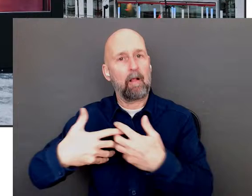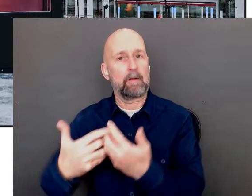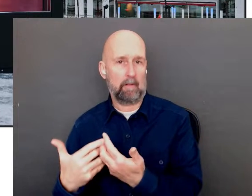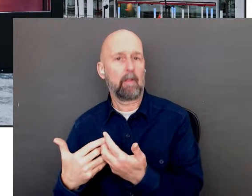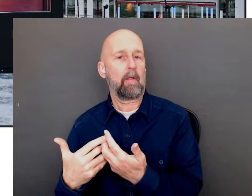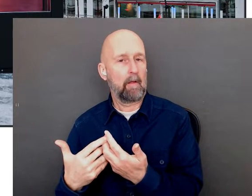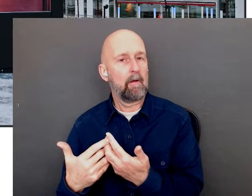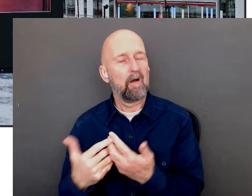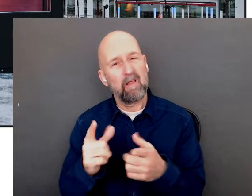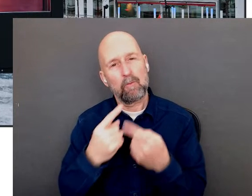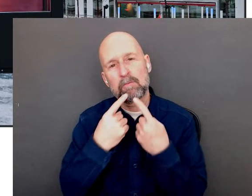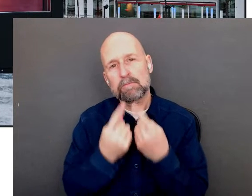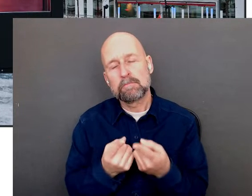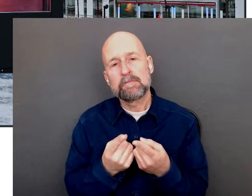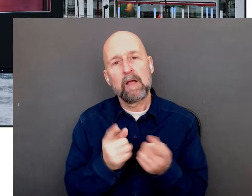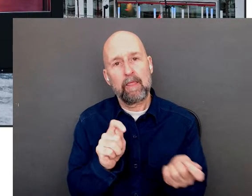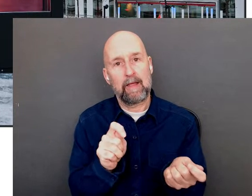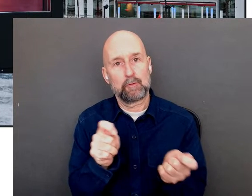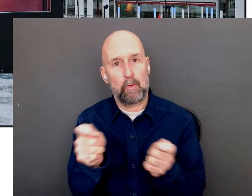and slowly shifted through